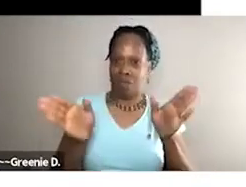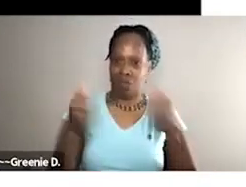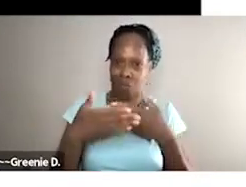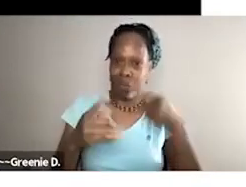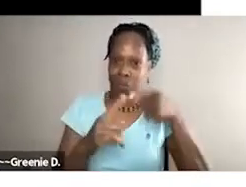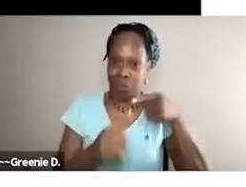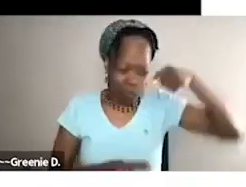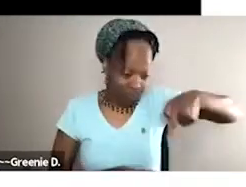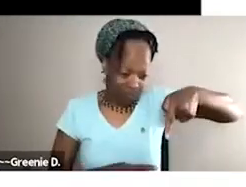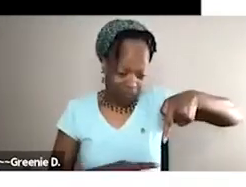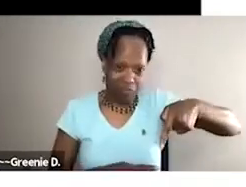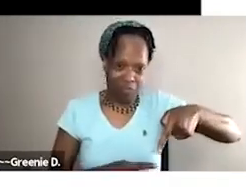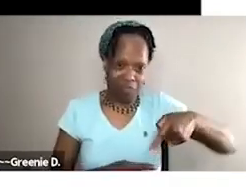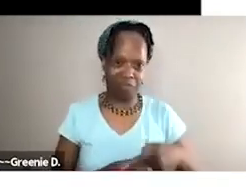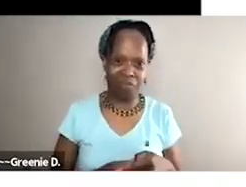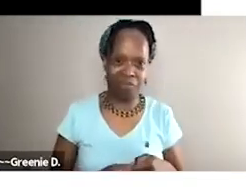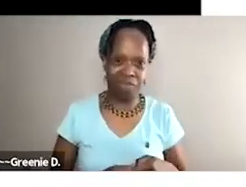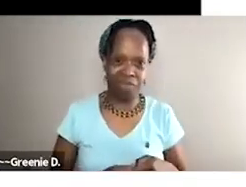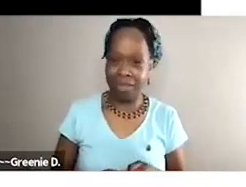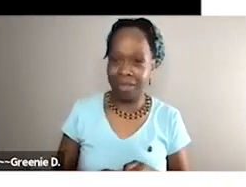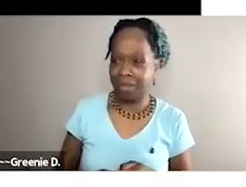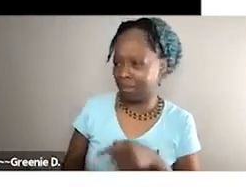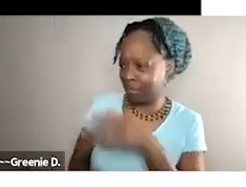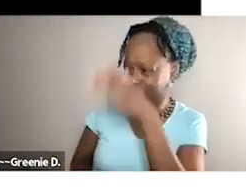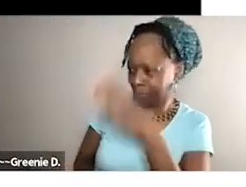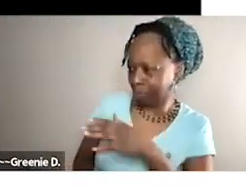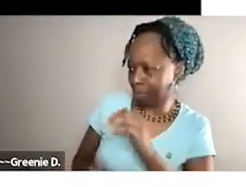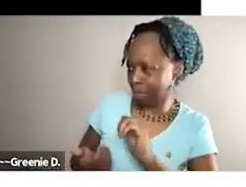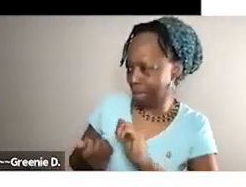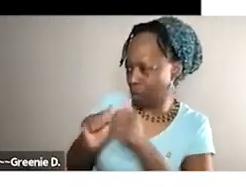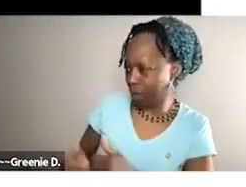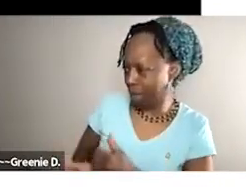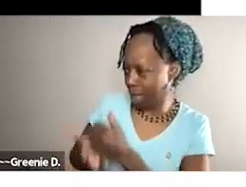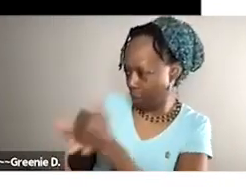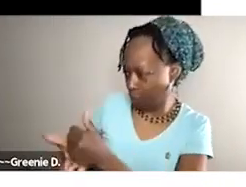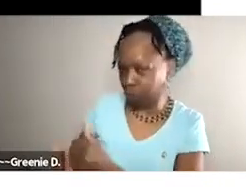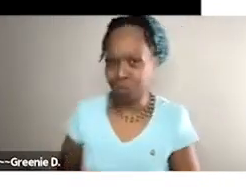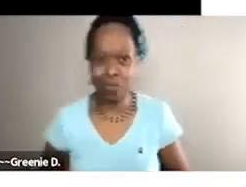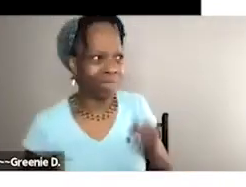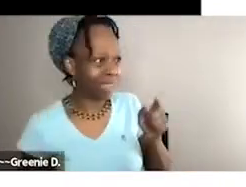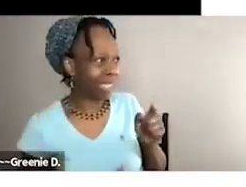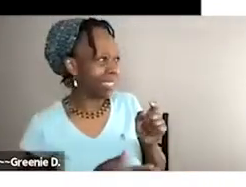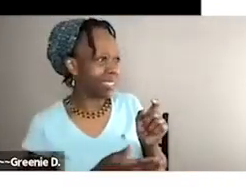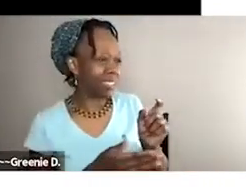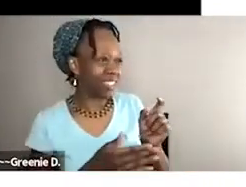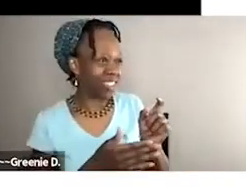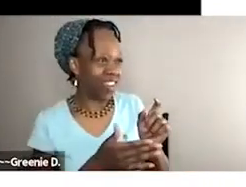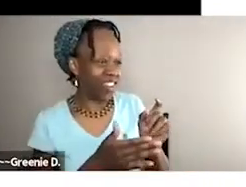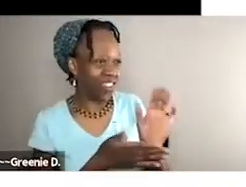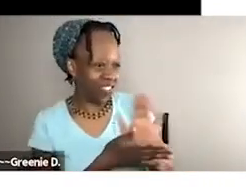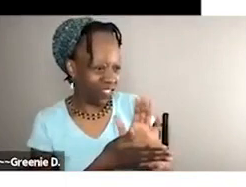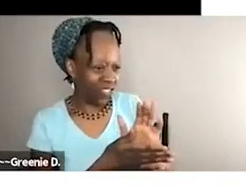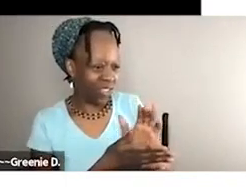How can I help you today? This film crew wants to send me on a solo New York adventure to get